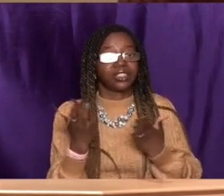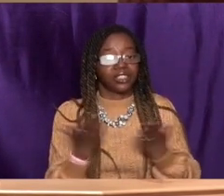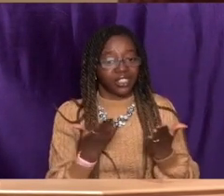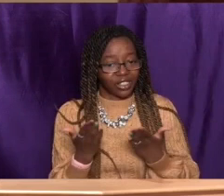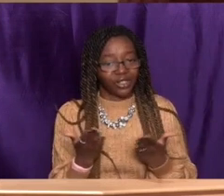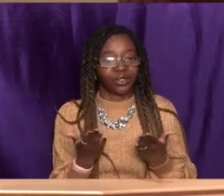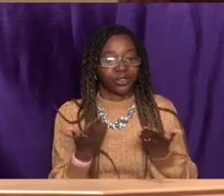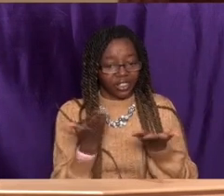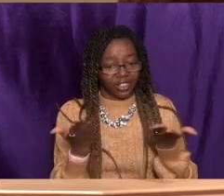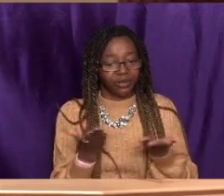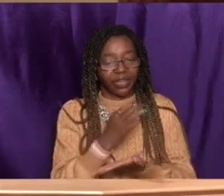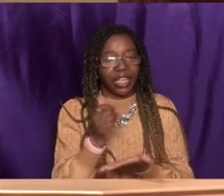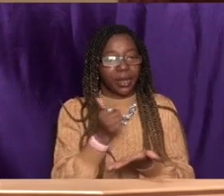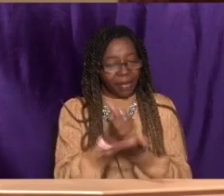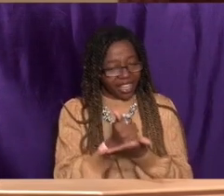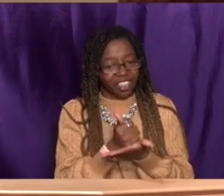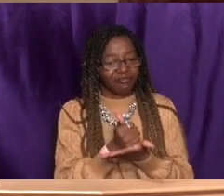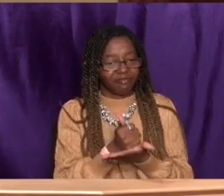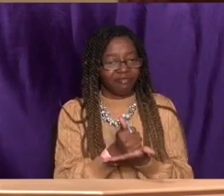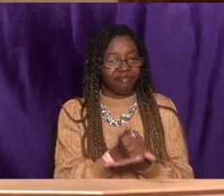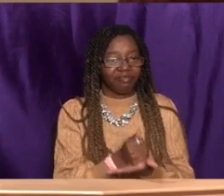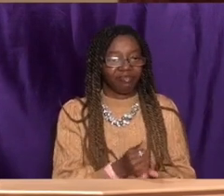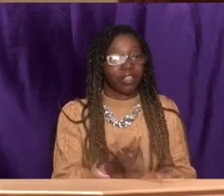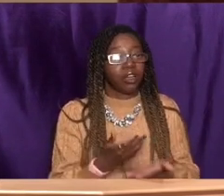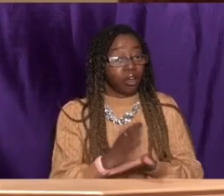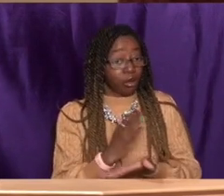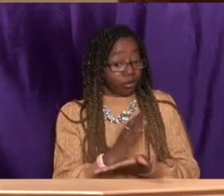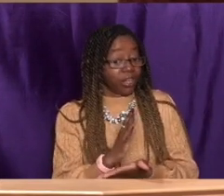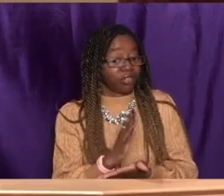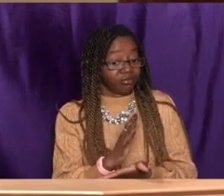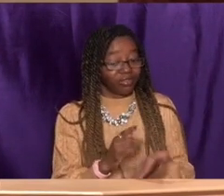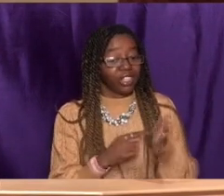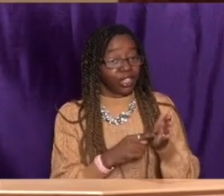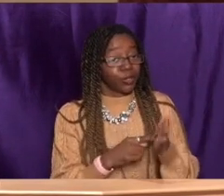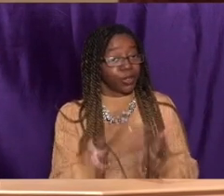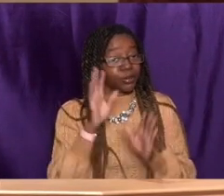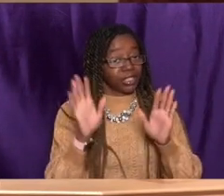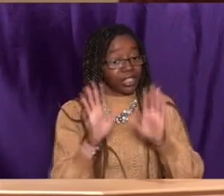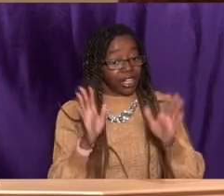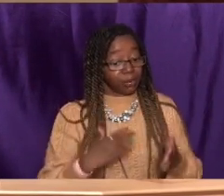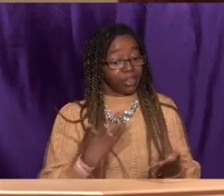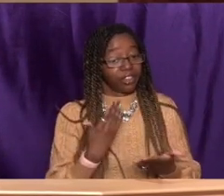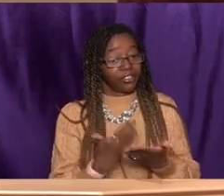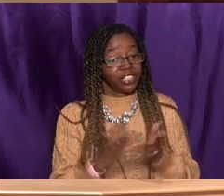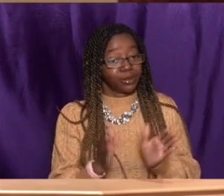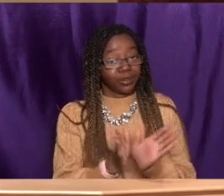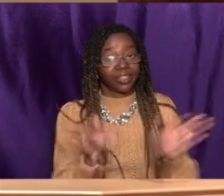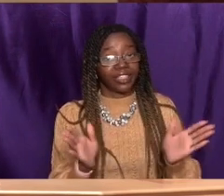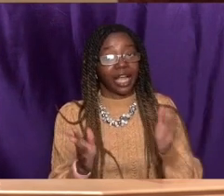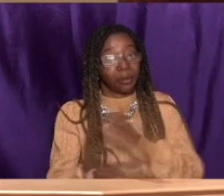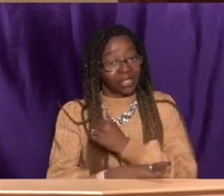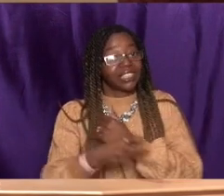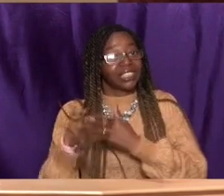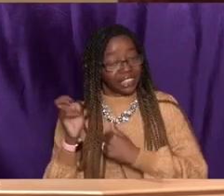prayer. Amen. All right, it's Rep Sunday, and I'm going to confess this publicly. I'm about to steal